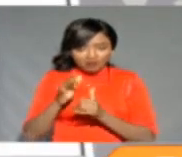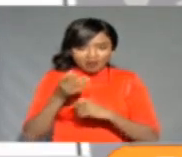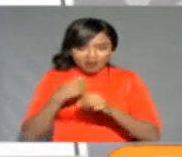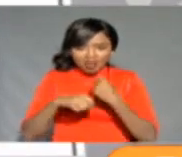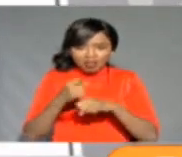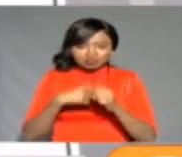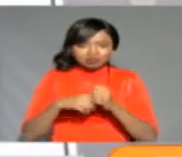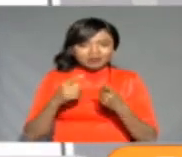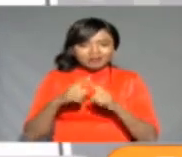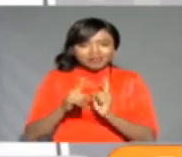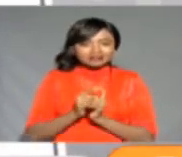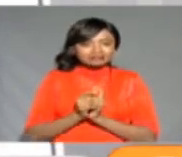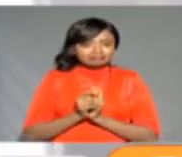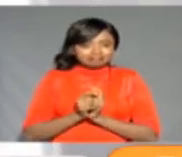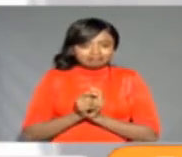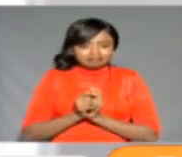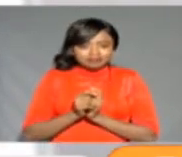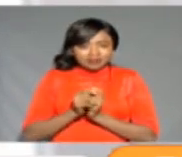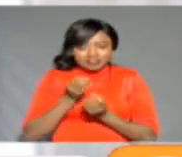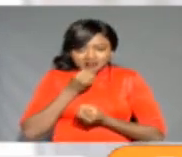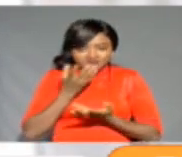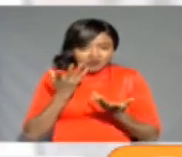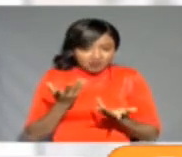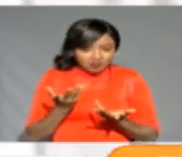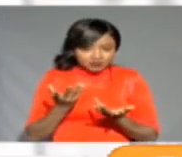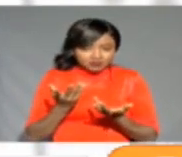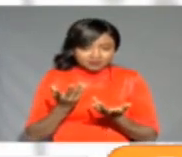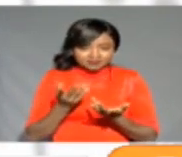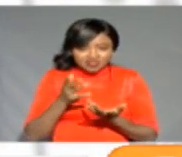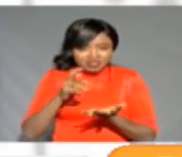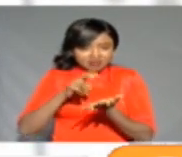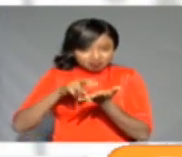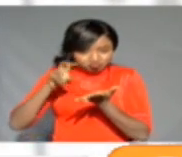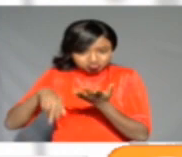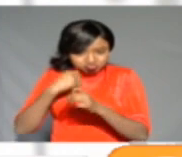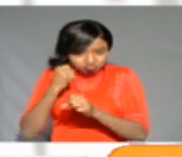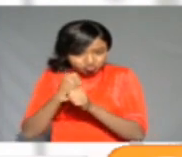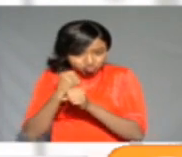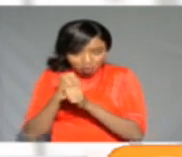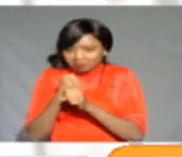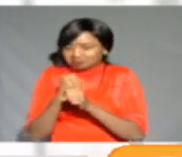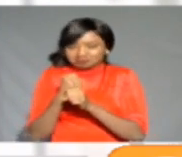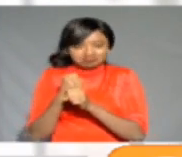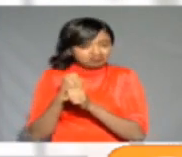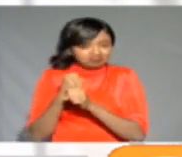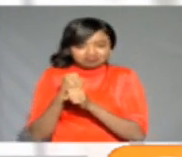secretary opted out, clarifying that he had not resigned from his post.